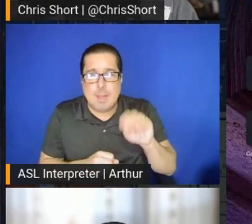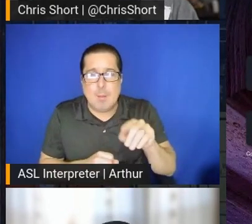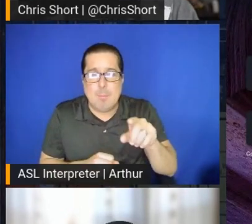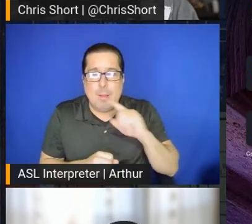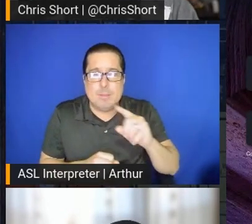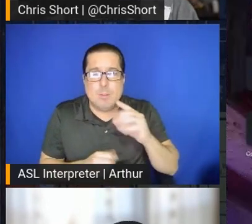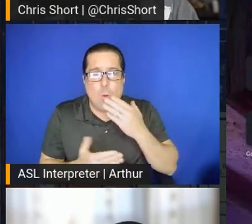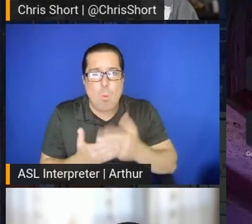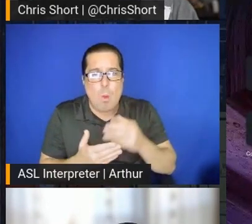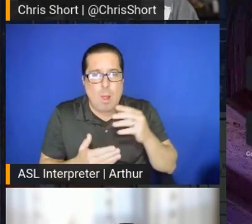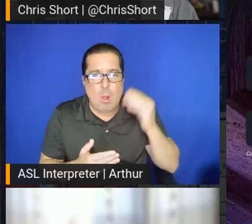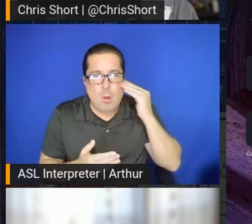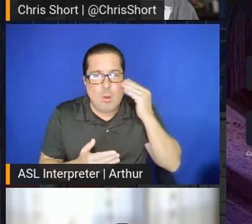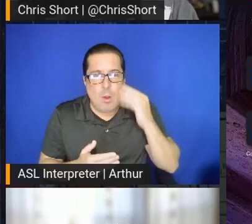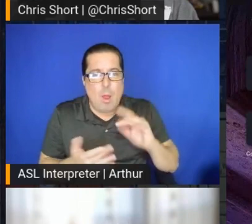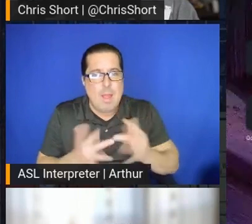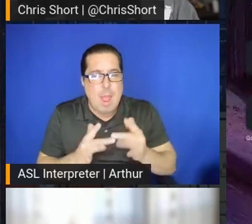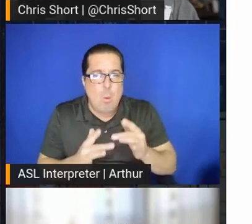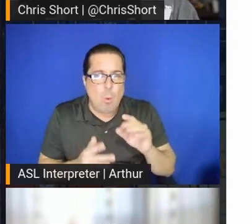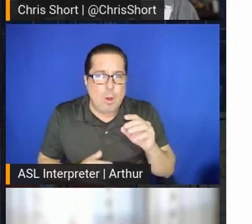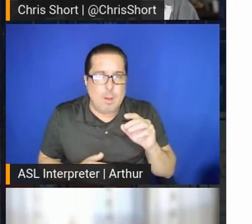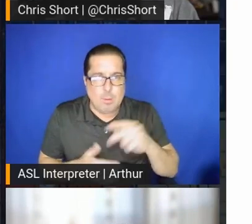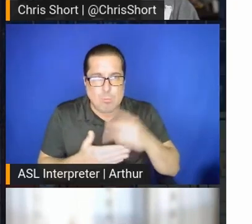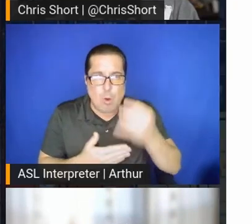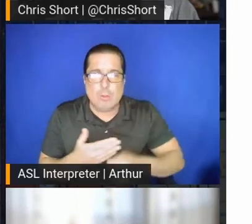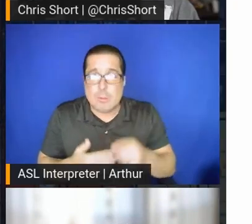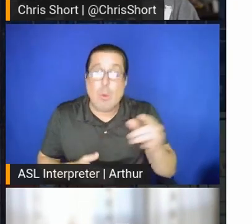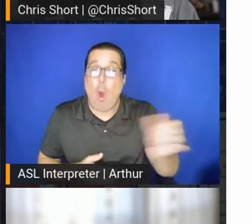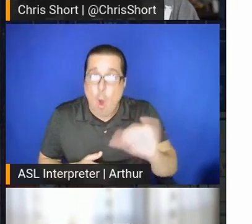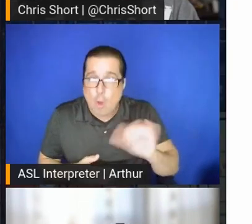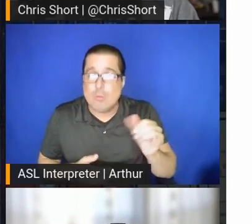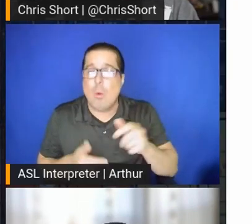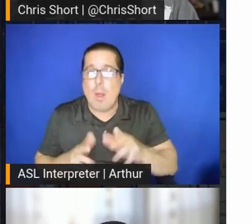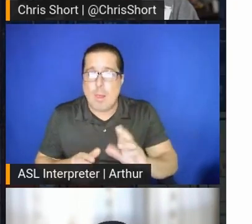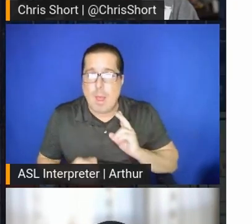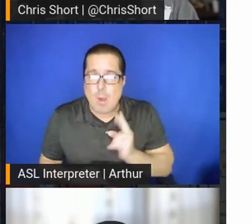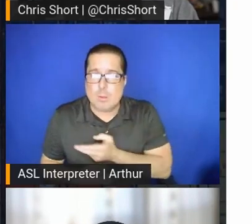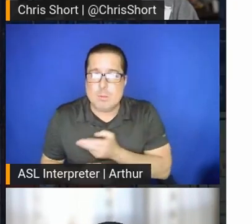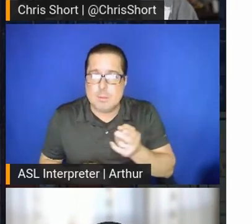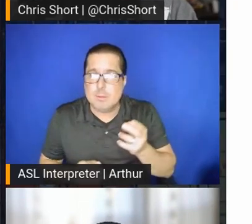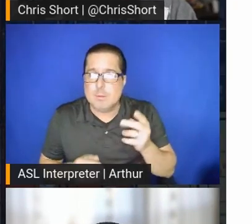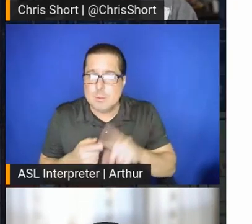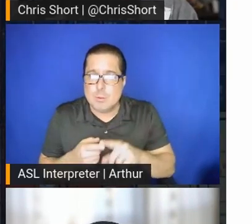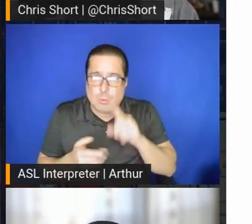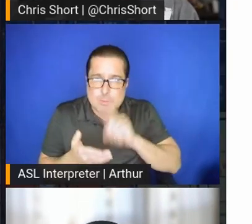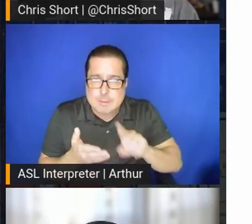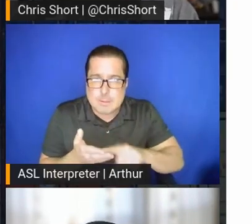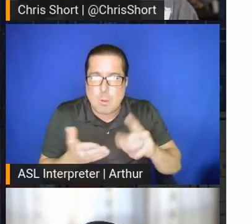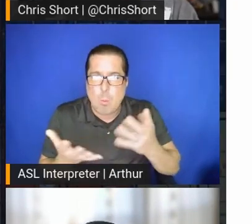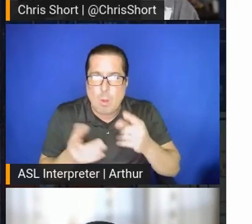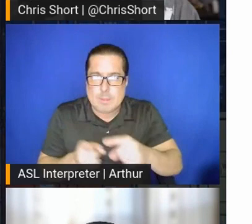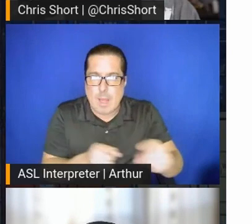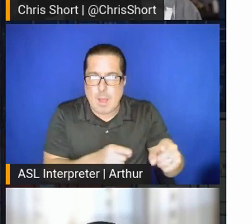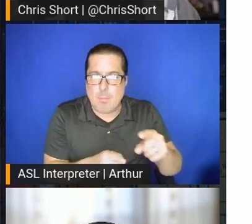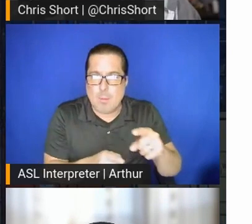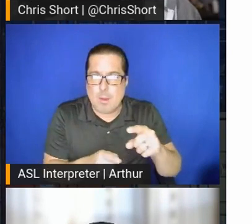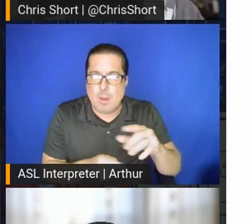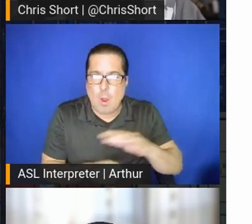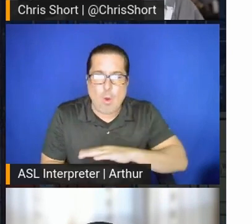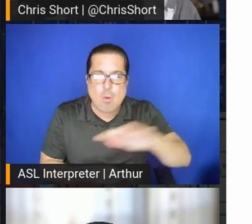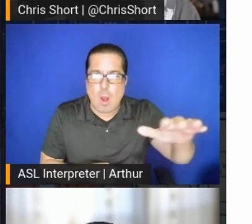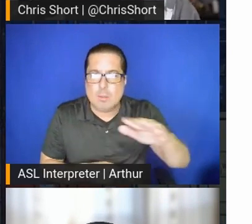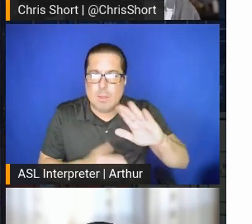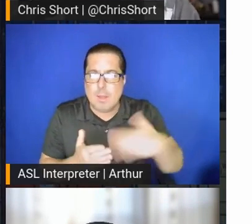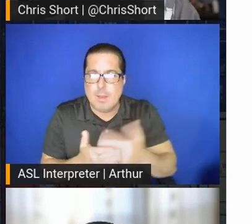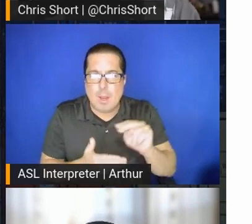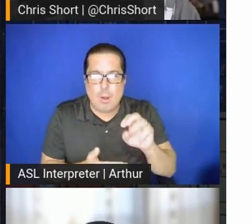a networking project, but it also allows us to inspect what's happening across an entire node from